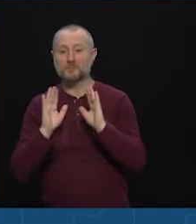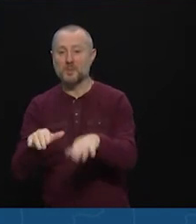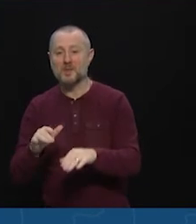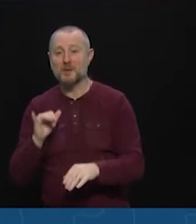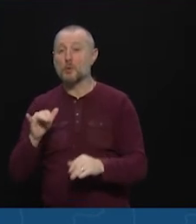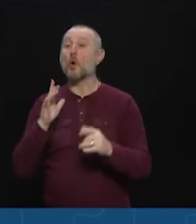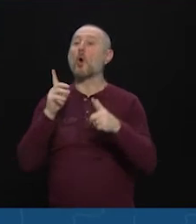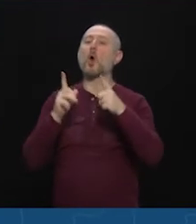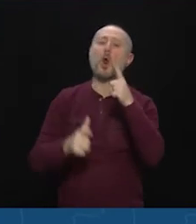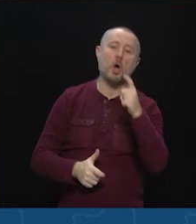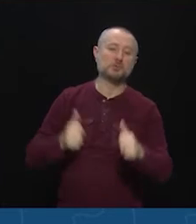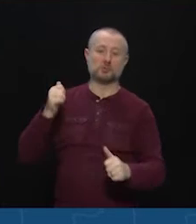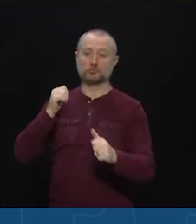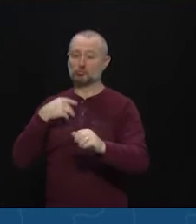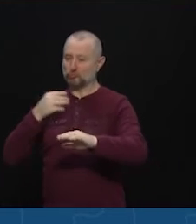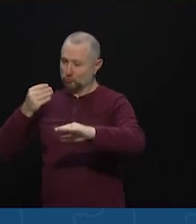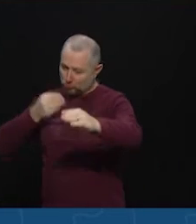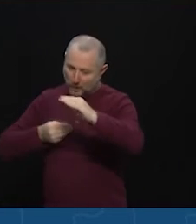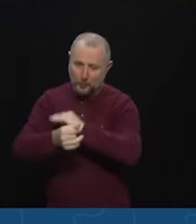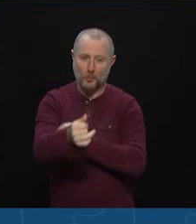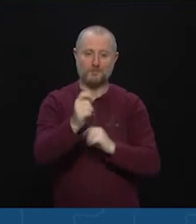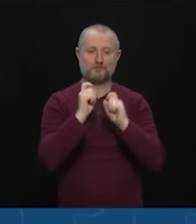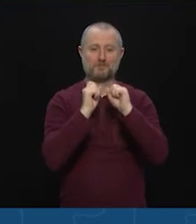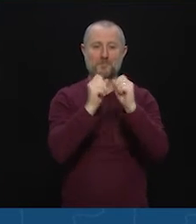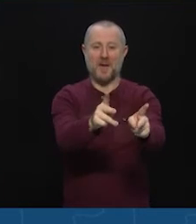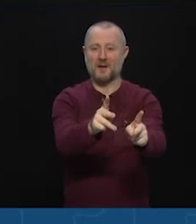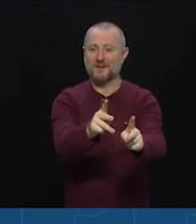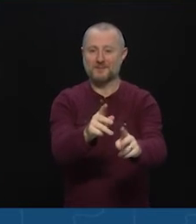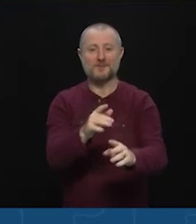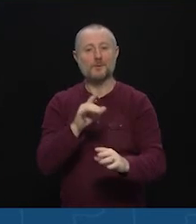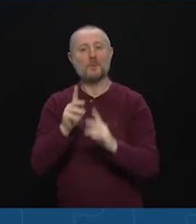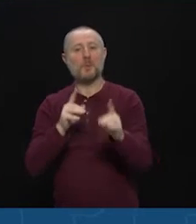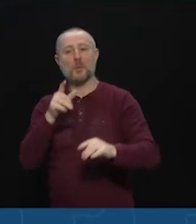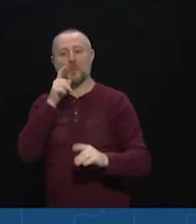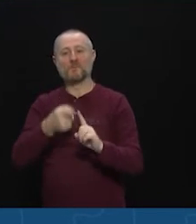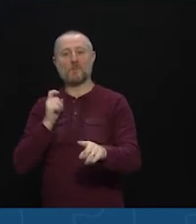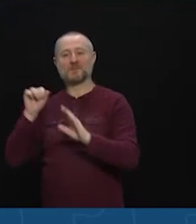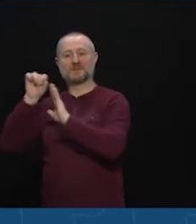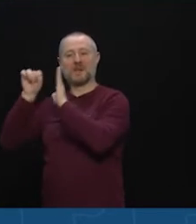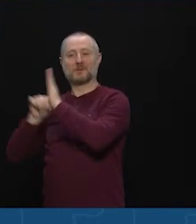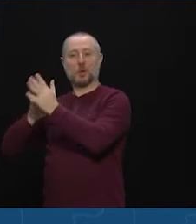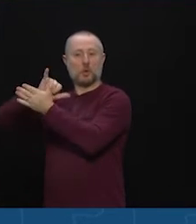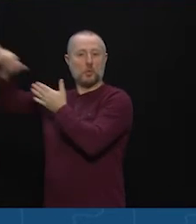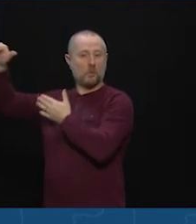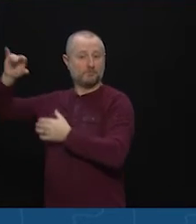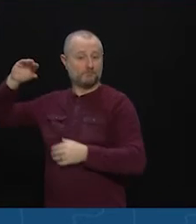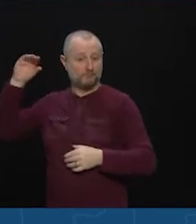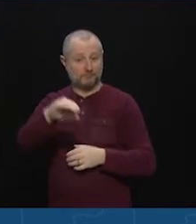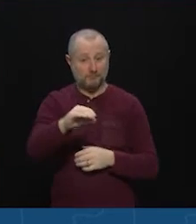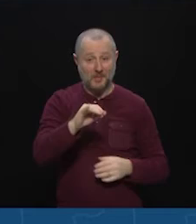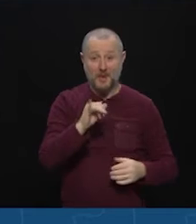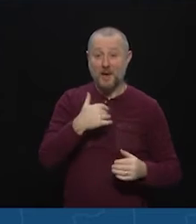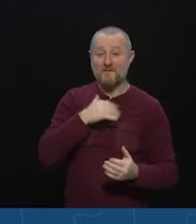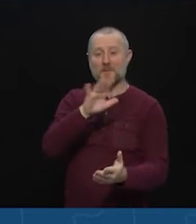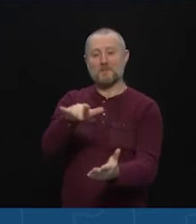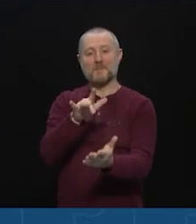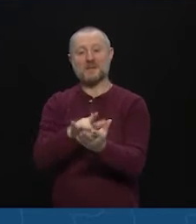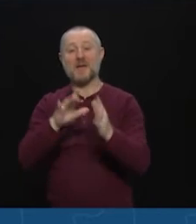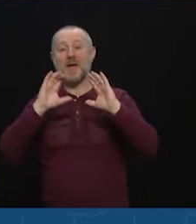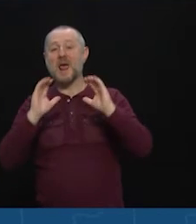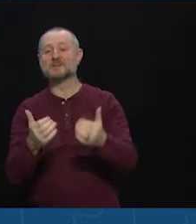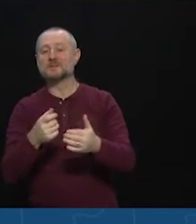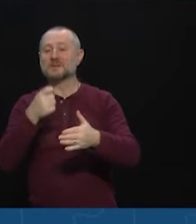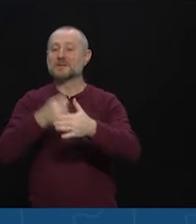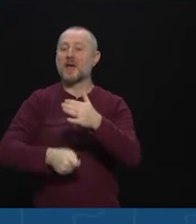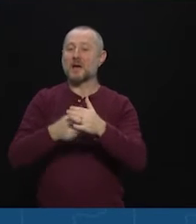York to the residents of this state. And we're excited about also a middle-class tax cut that we're going to accelerate. It was supposed to roll out over the next few years